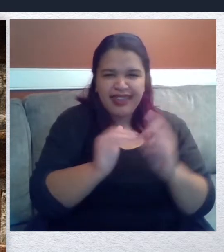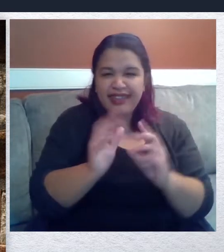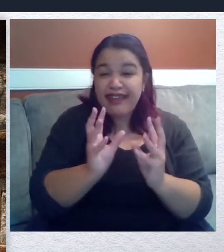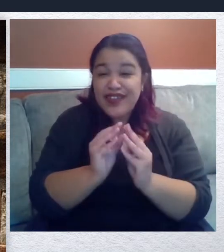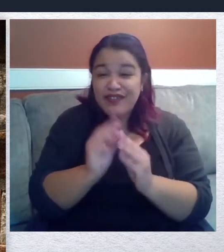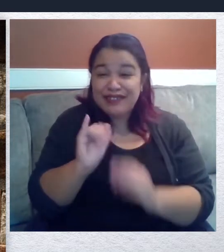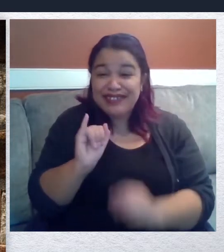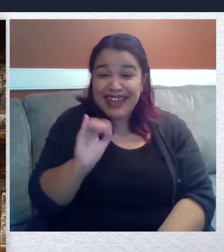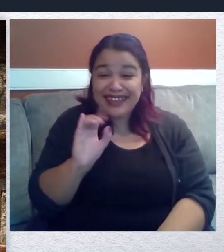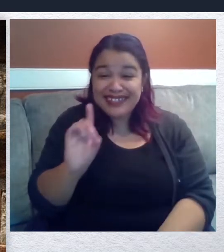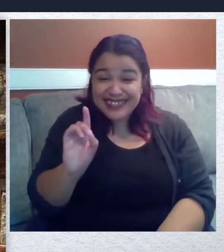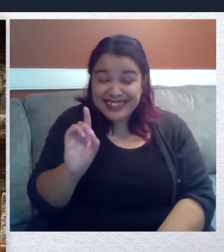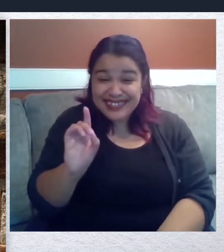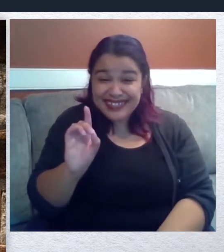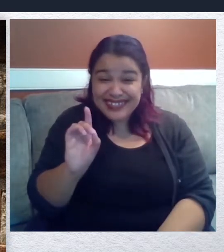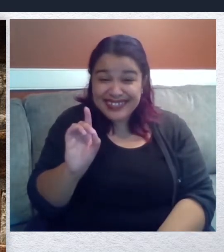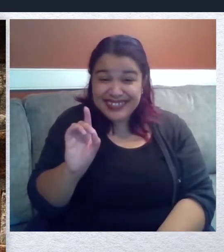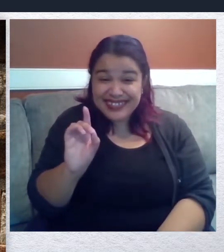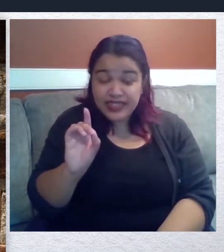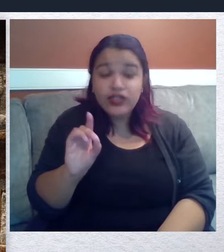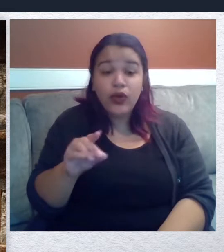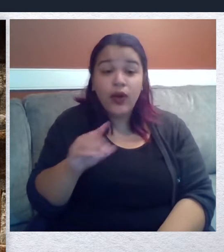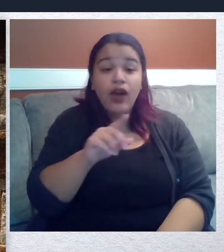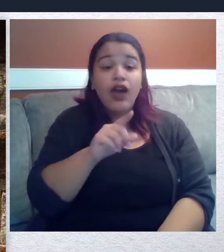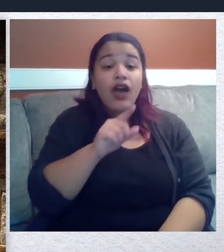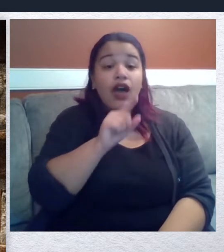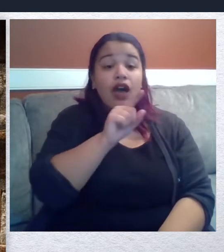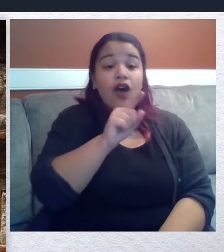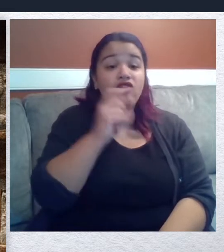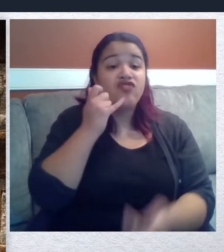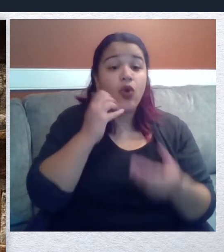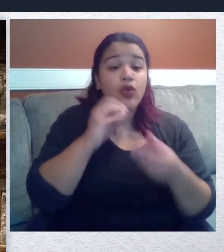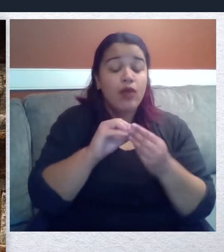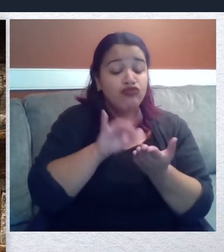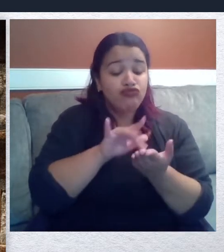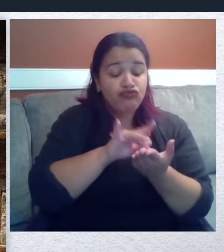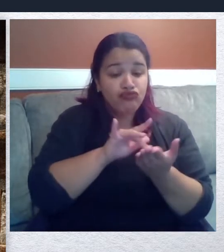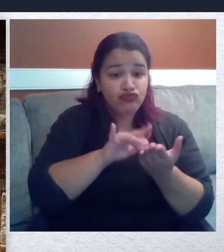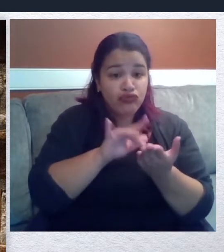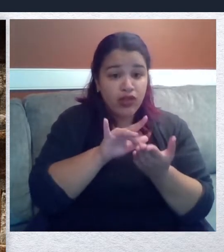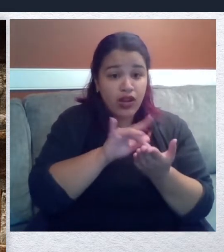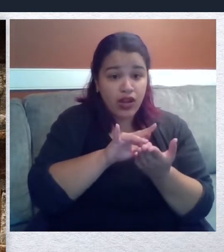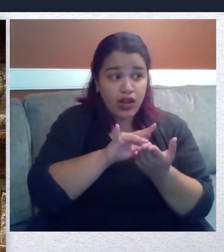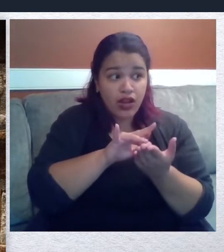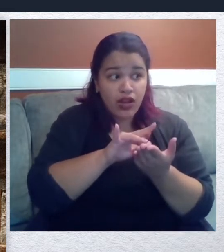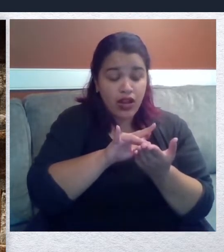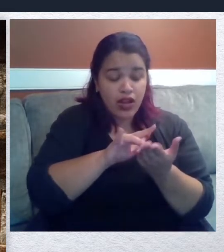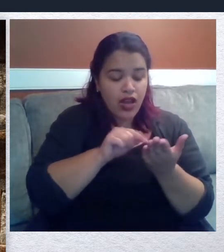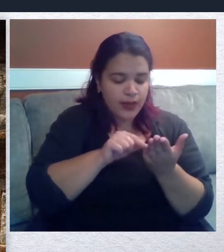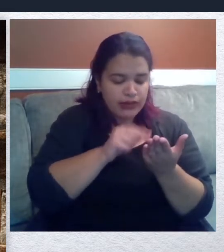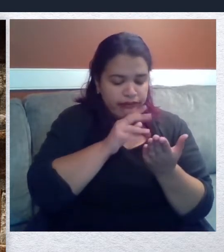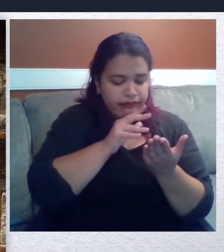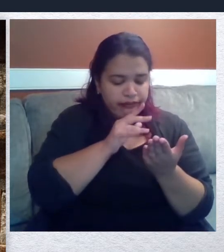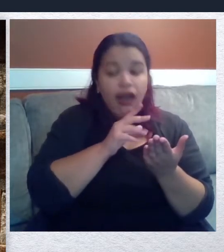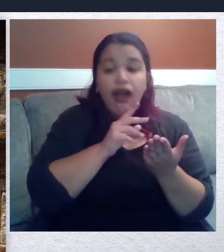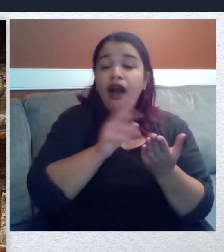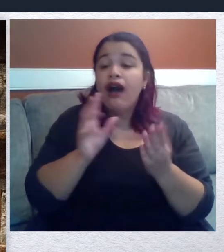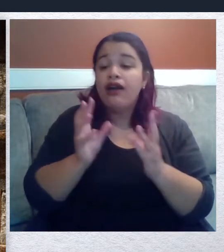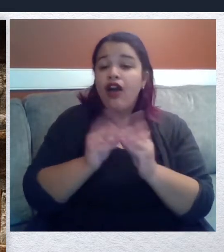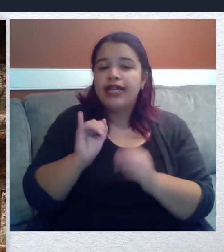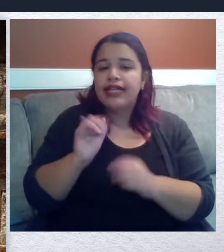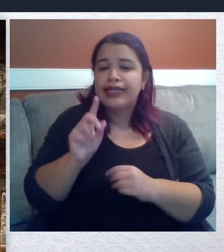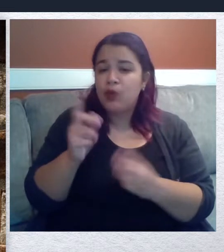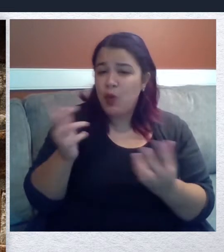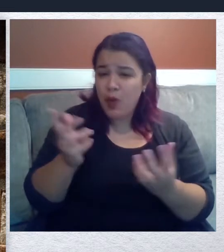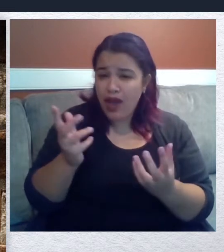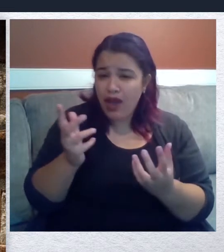Just dial in the number to join and enter the conference ID when prompted. The number in your invitation may not be